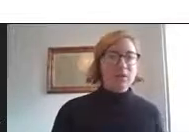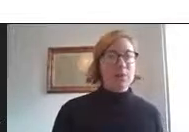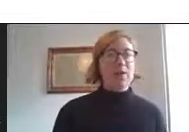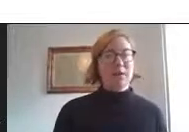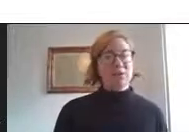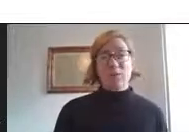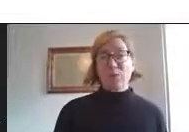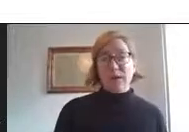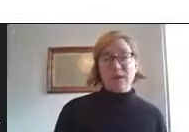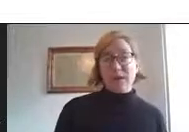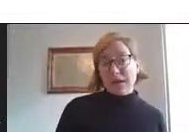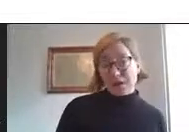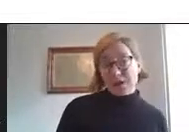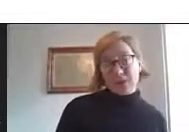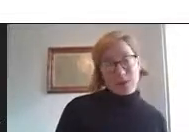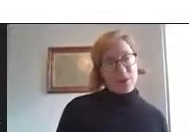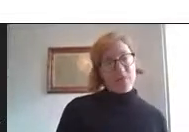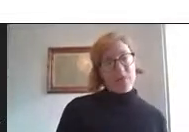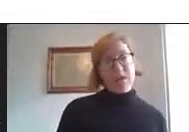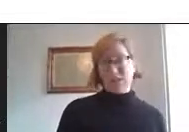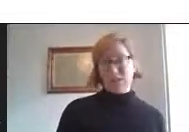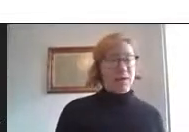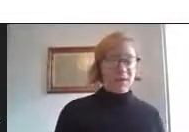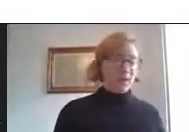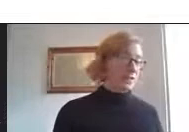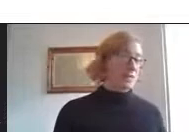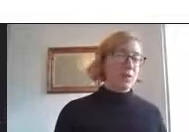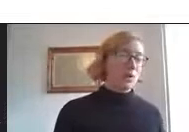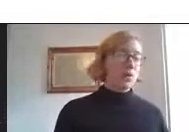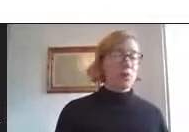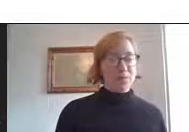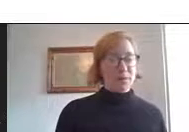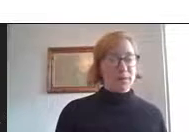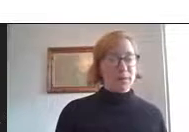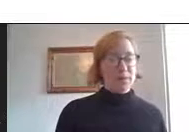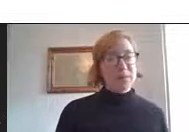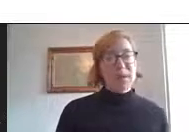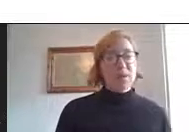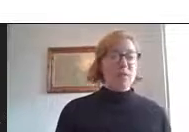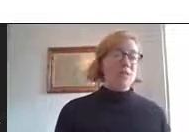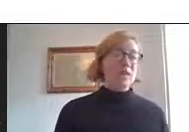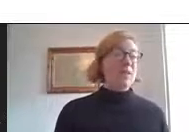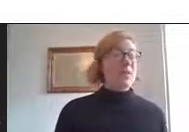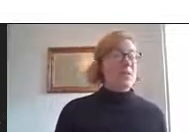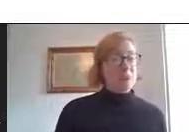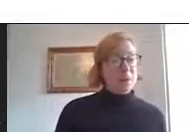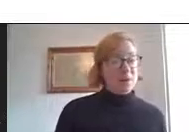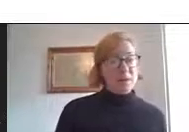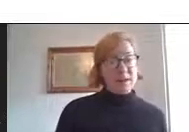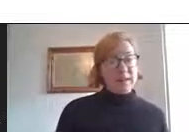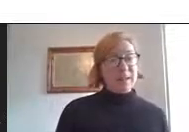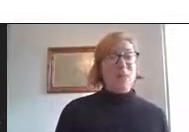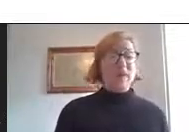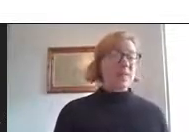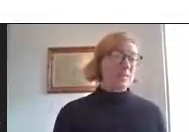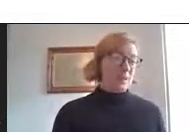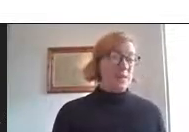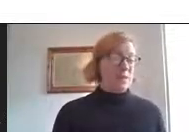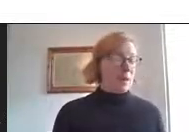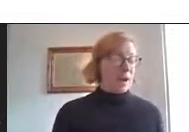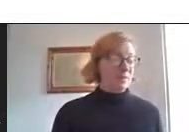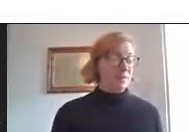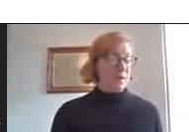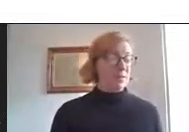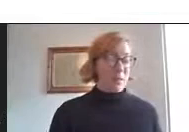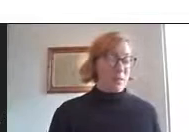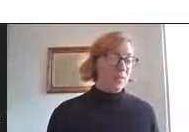of the dark, we can either avoid the issue, so we could just leave the light on for them all through the night. We could never leave them alone at night, or they could sleep in